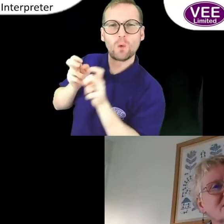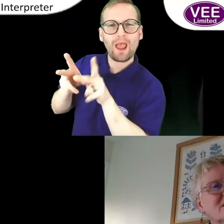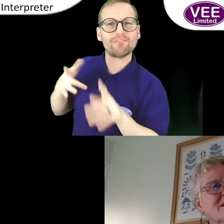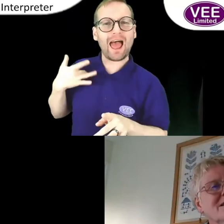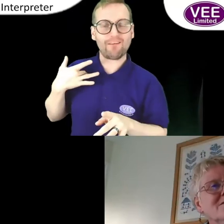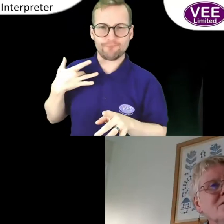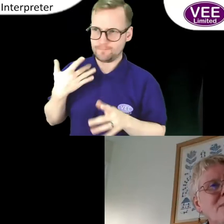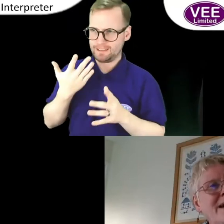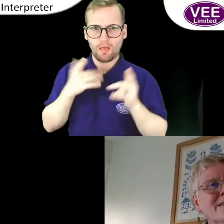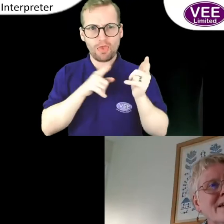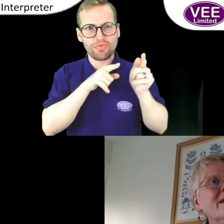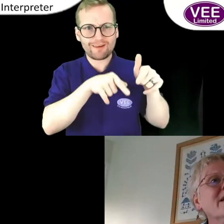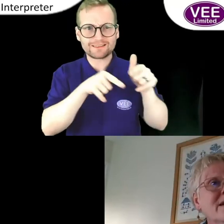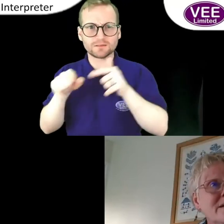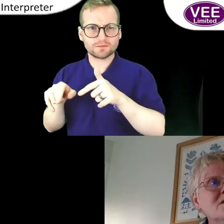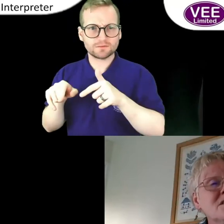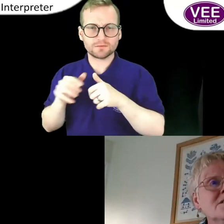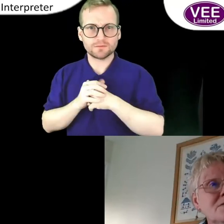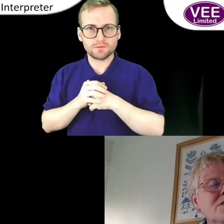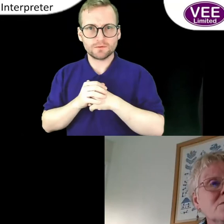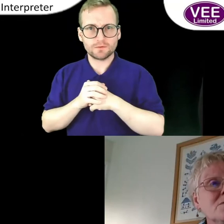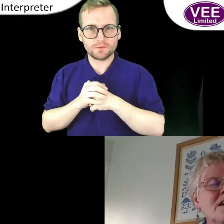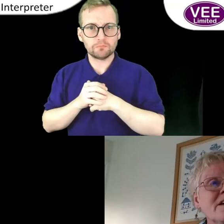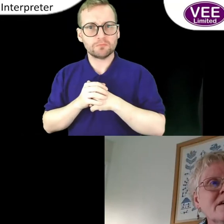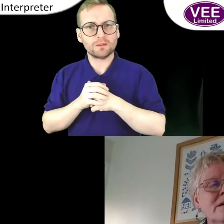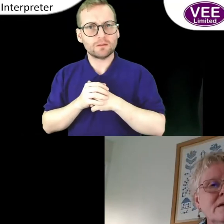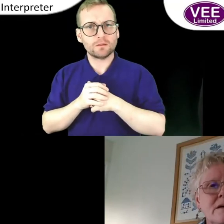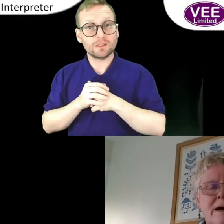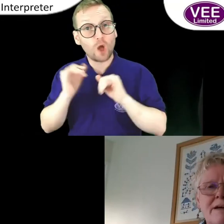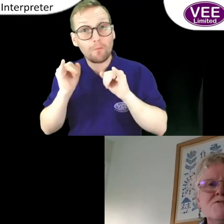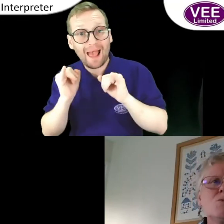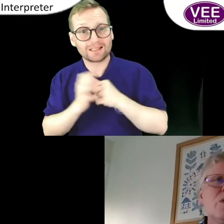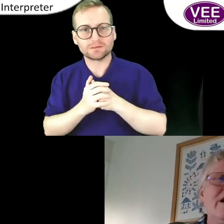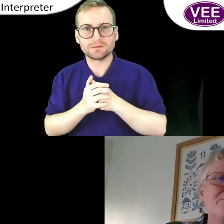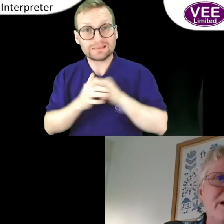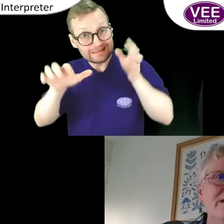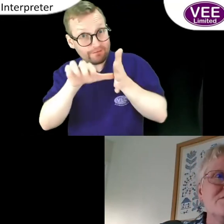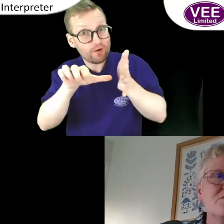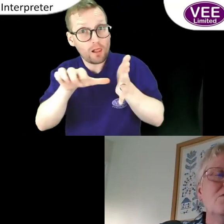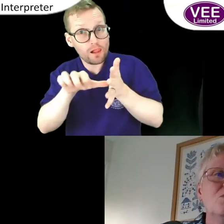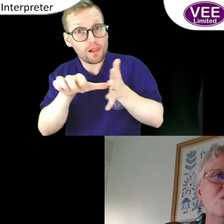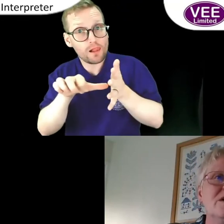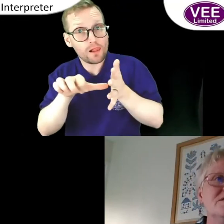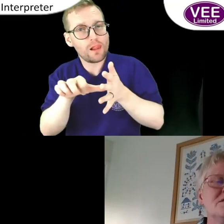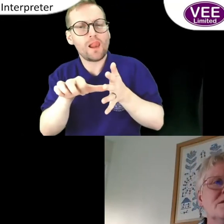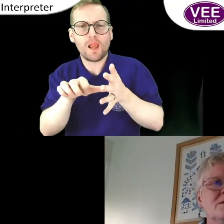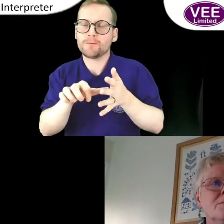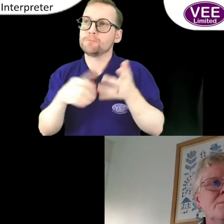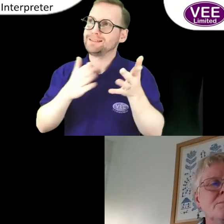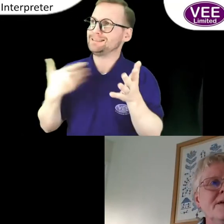that's not a bad thing. It is a difficult thing. And we have perhaps not